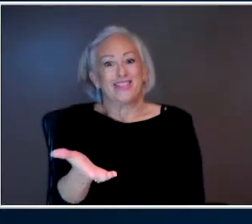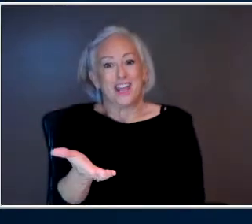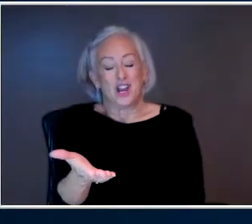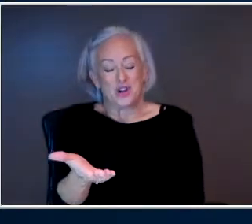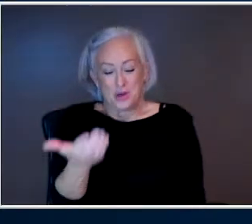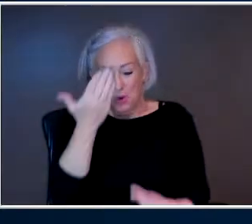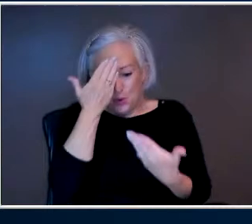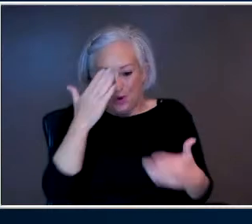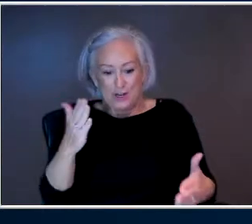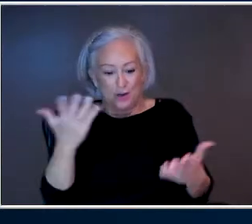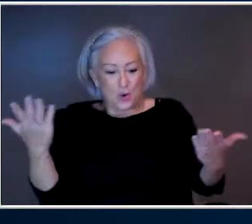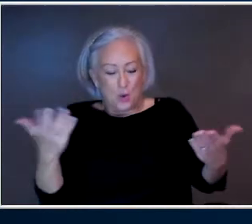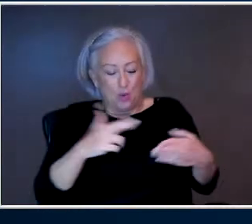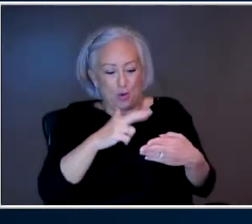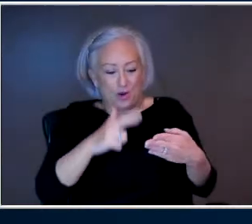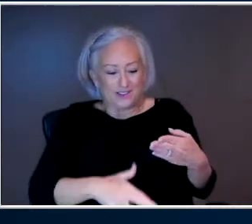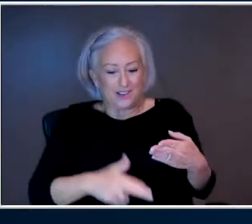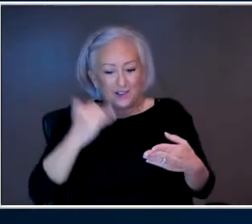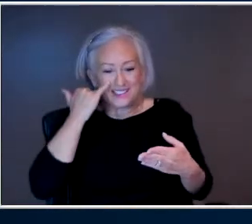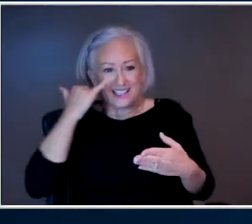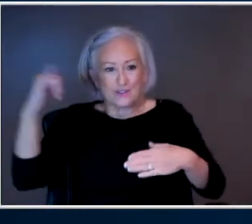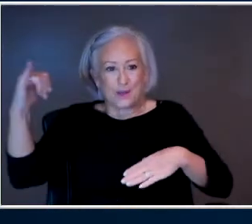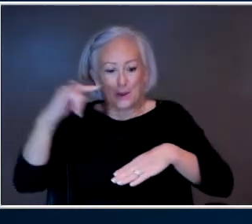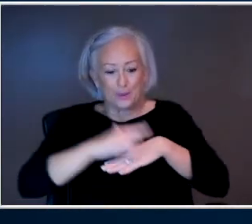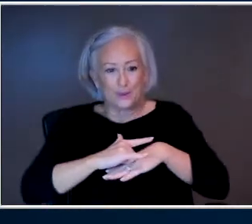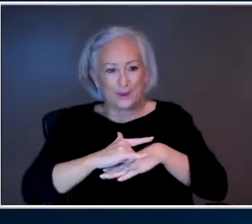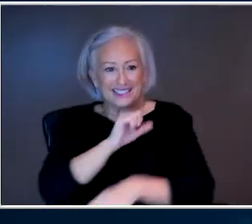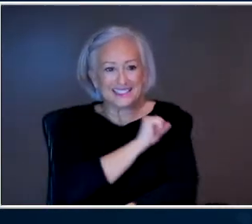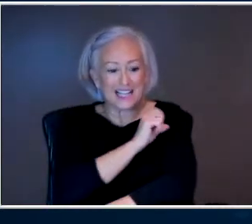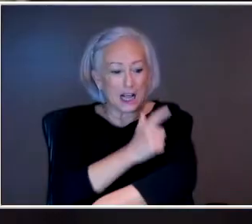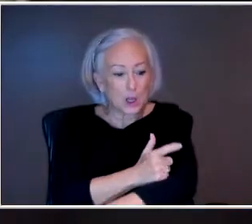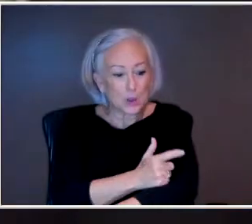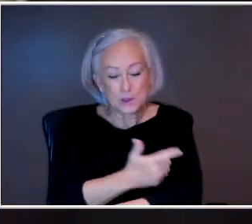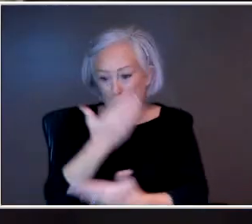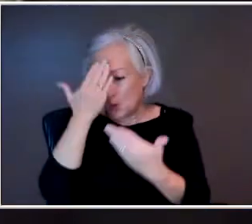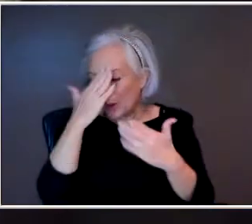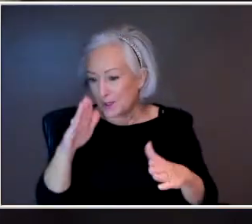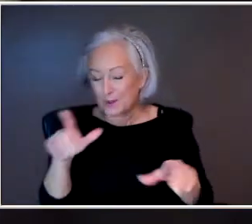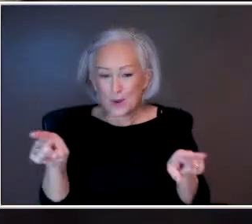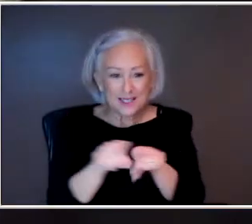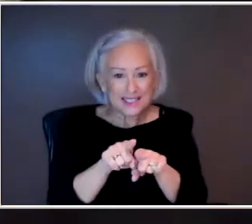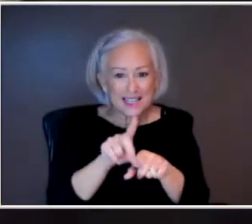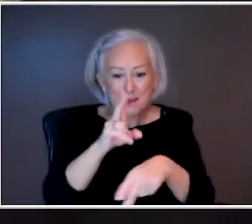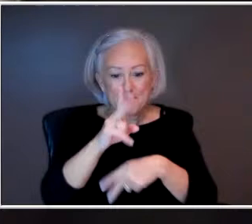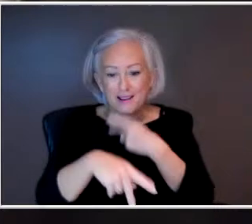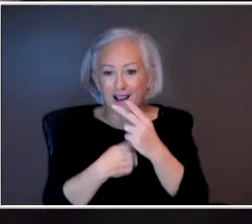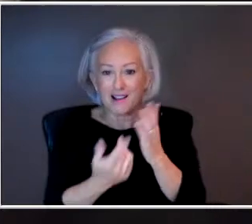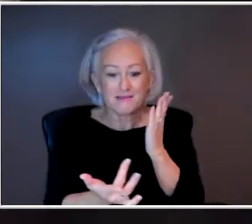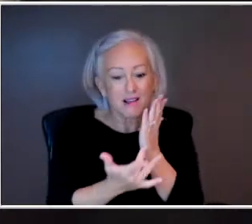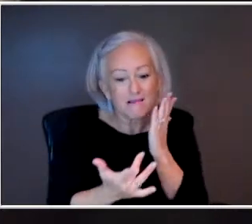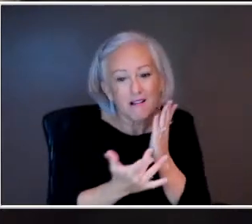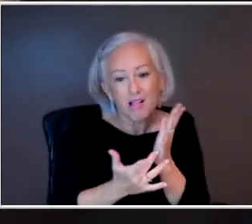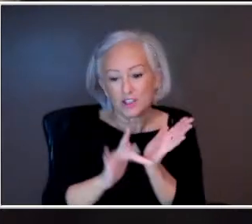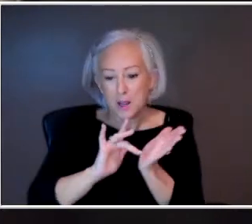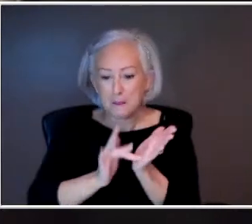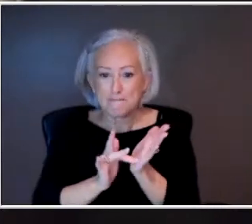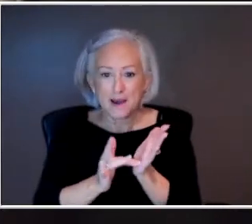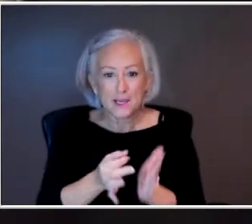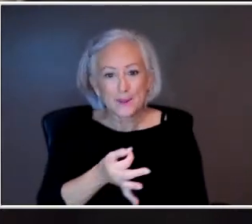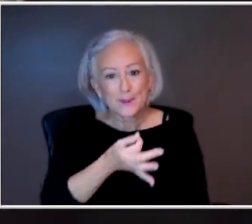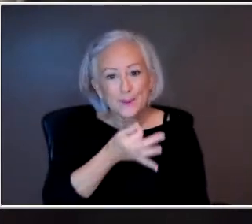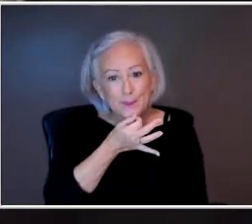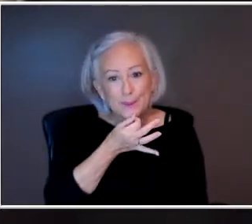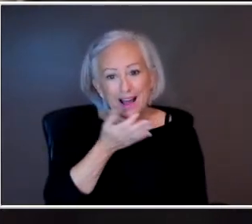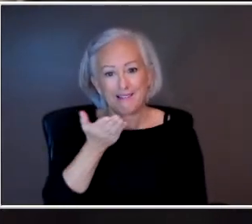have been if we had landed in St. Louis. We don't know if they had access to that type of technology or medicine and all of that